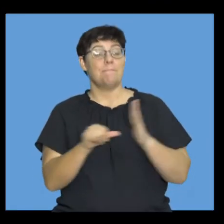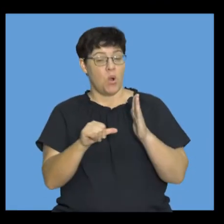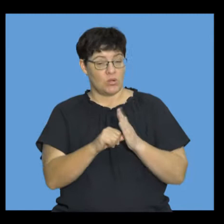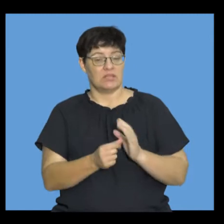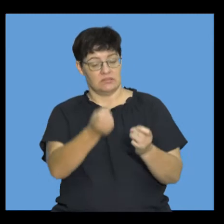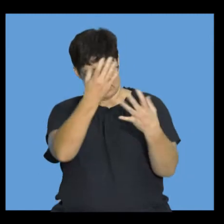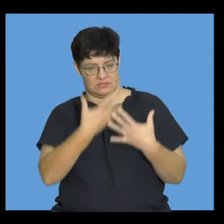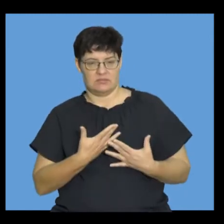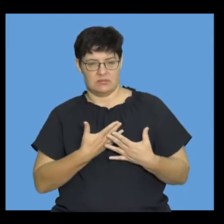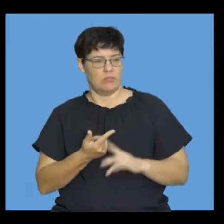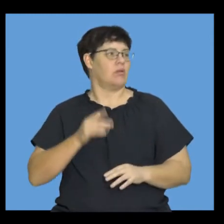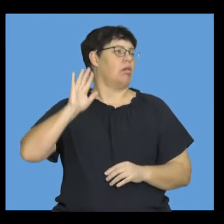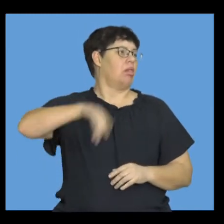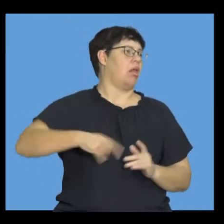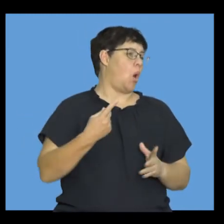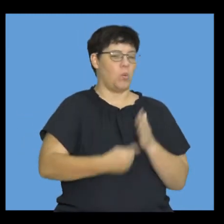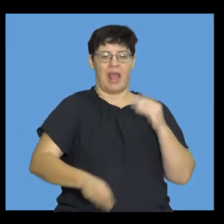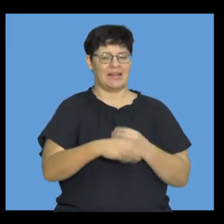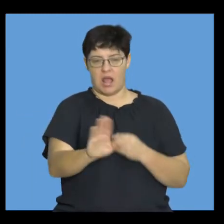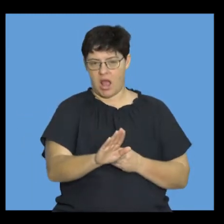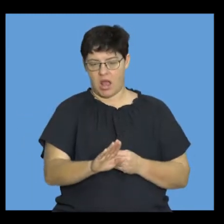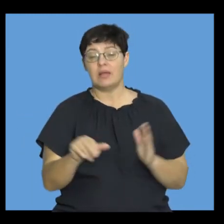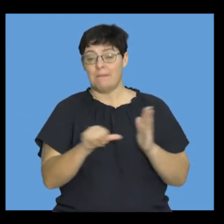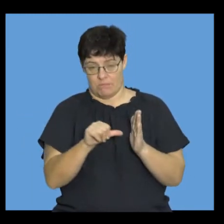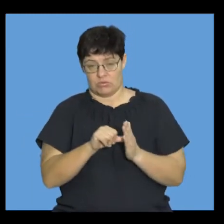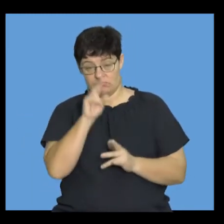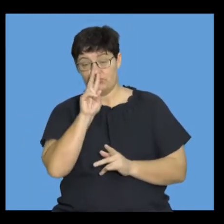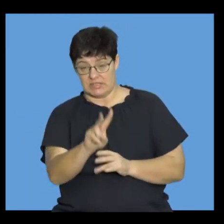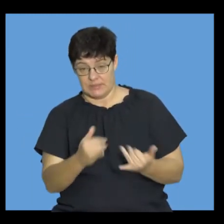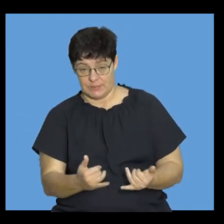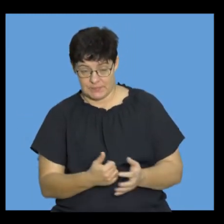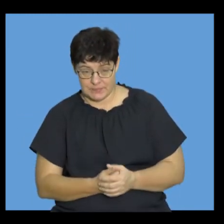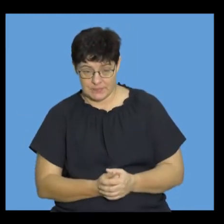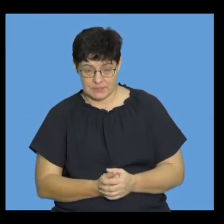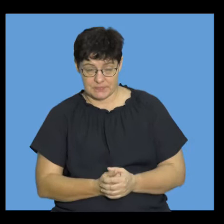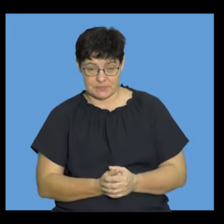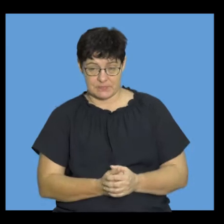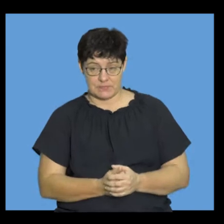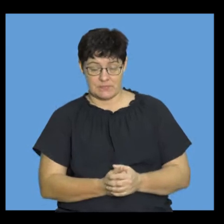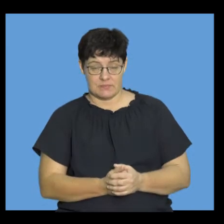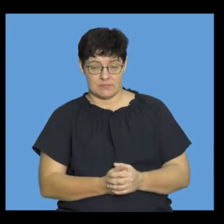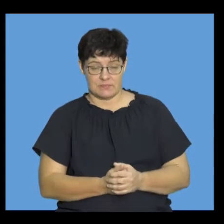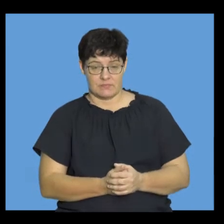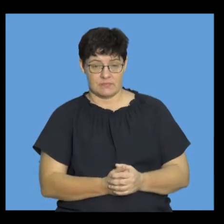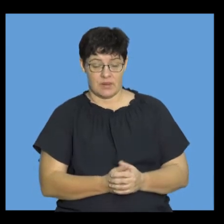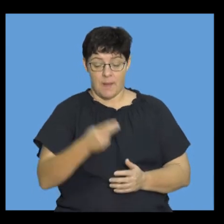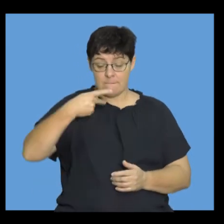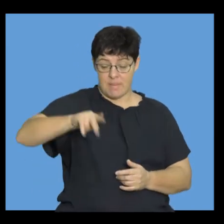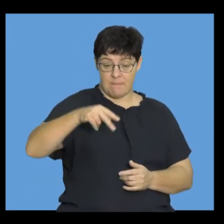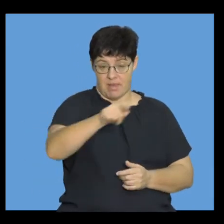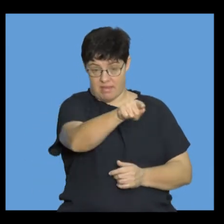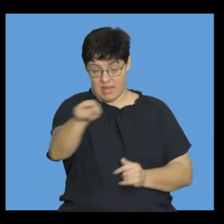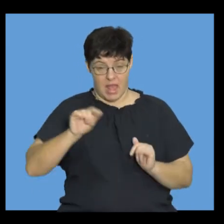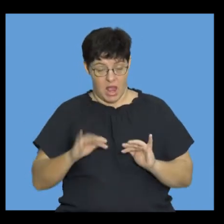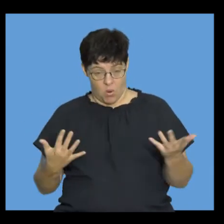reason. And you'll see why I'm saying that just now. How are we paying our creditors? They are